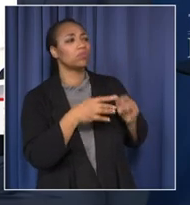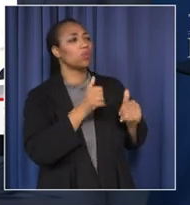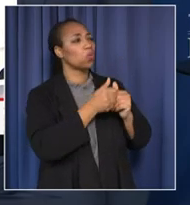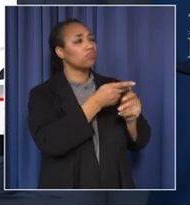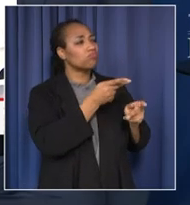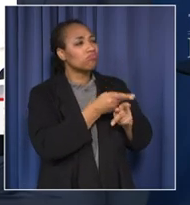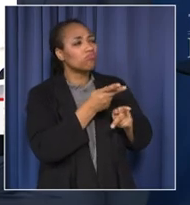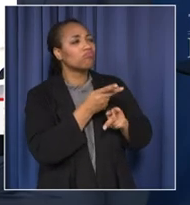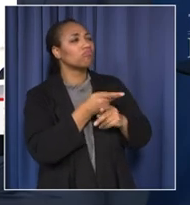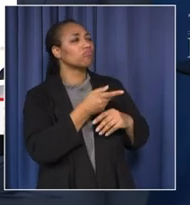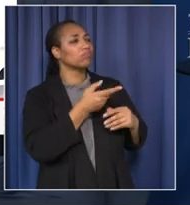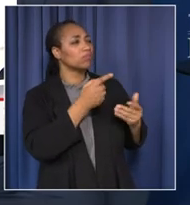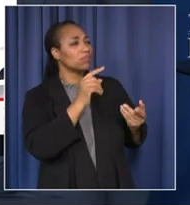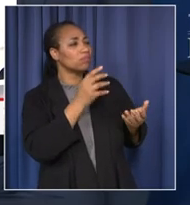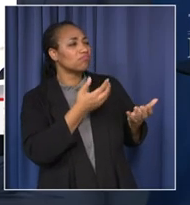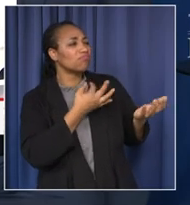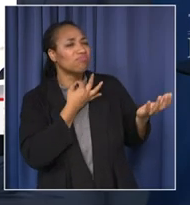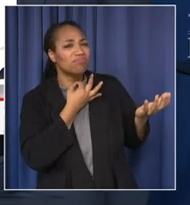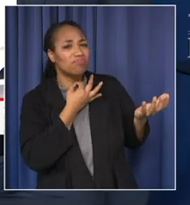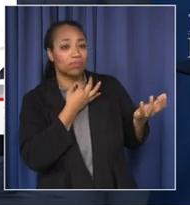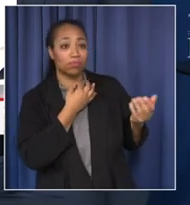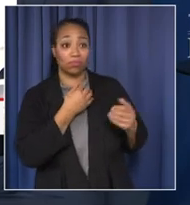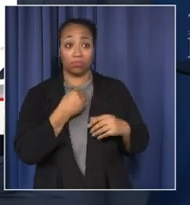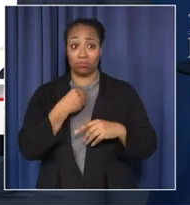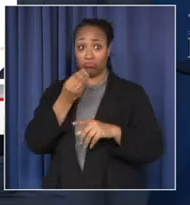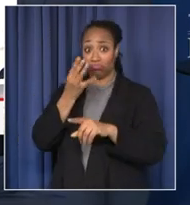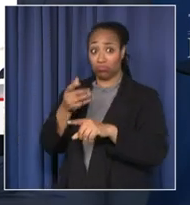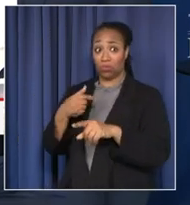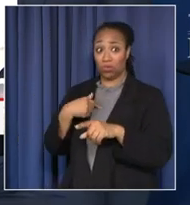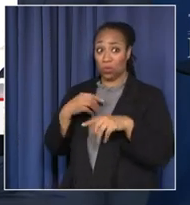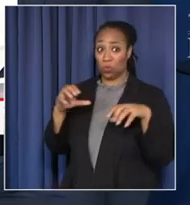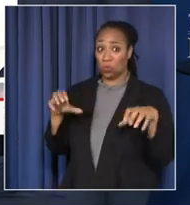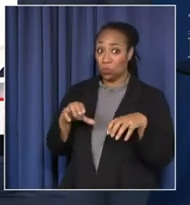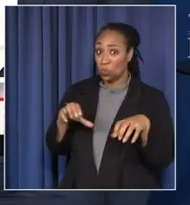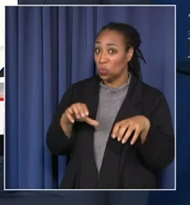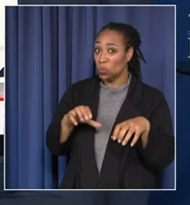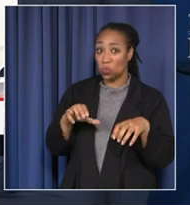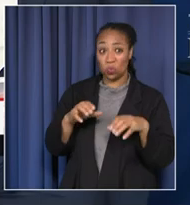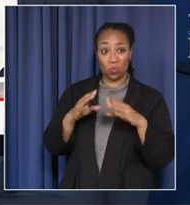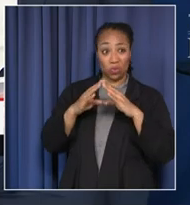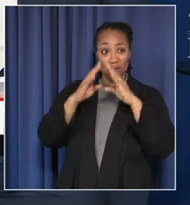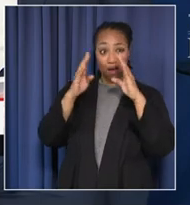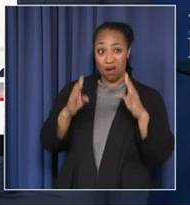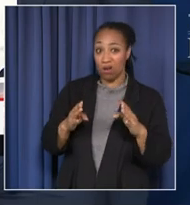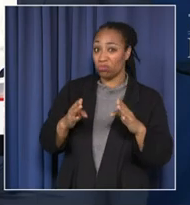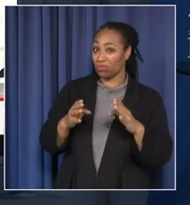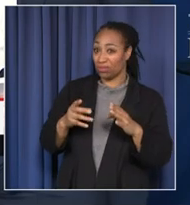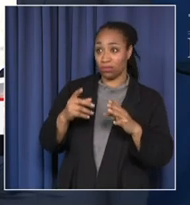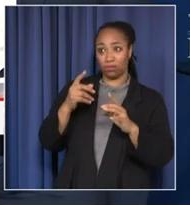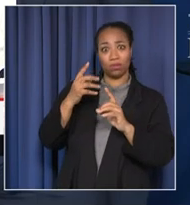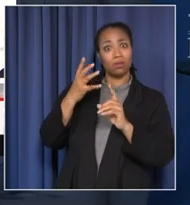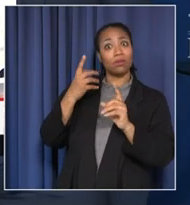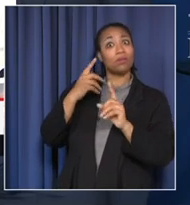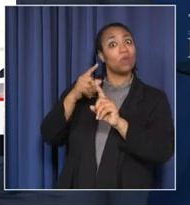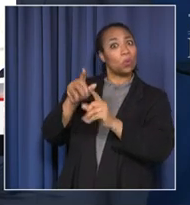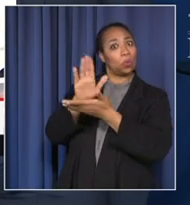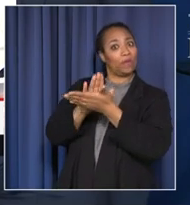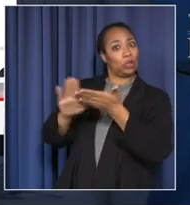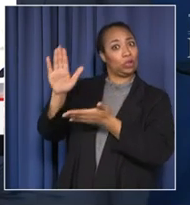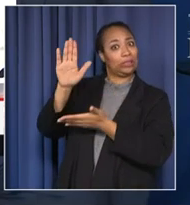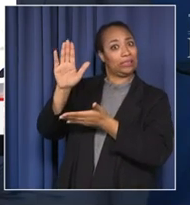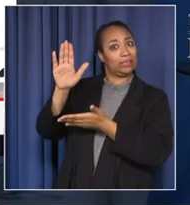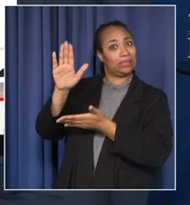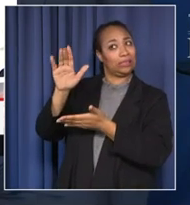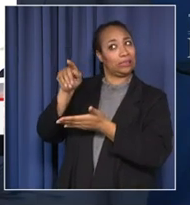they do housing in a market like ours. So we're looking to work on that, and